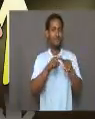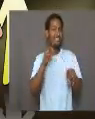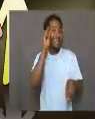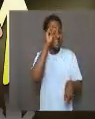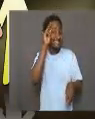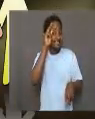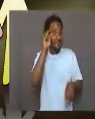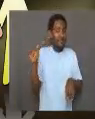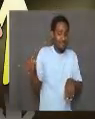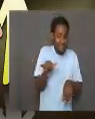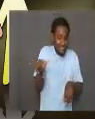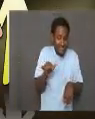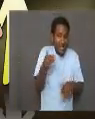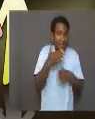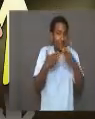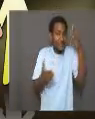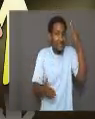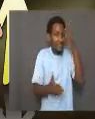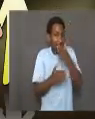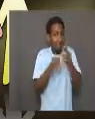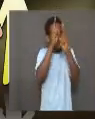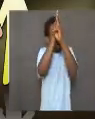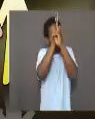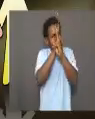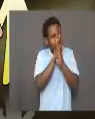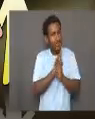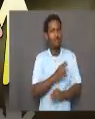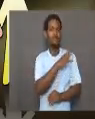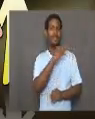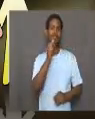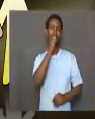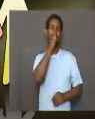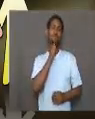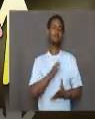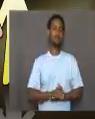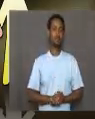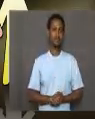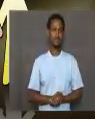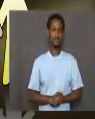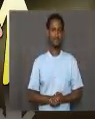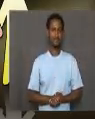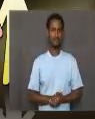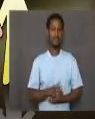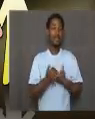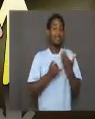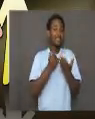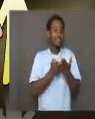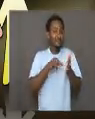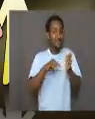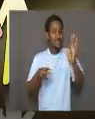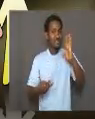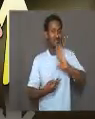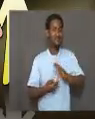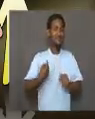the same degree of respect and tolerance. It means